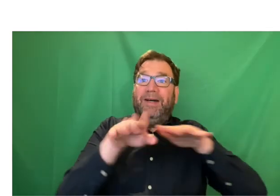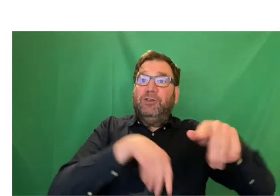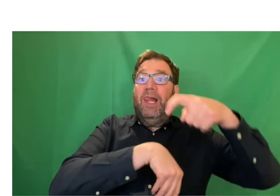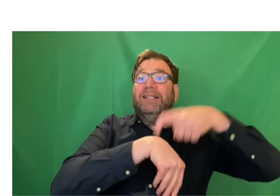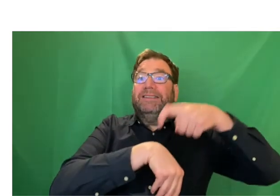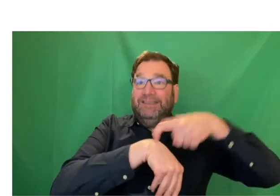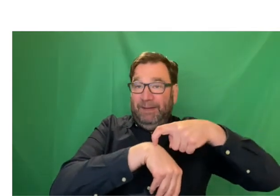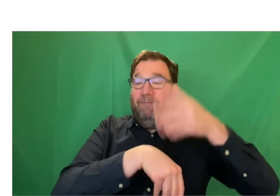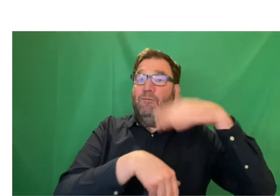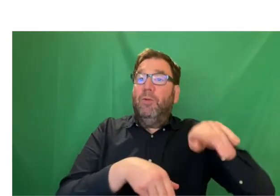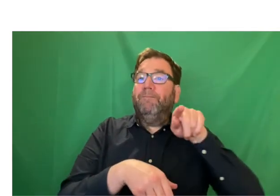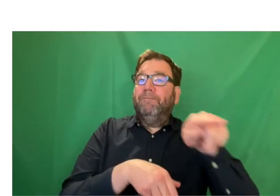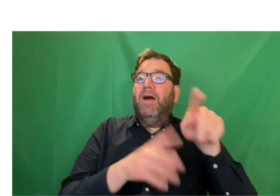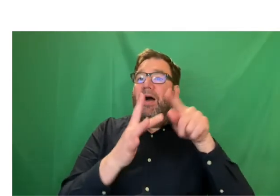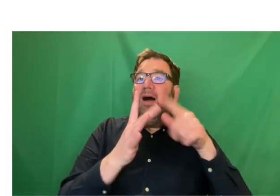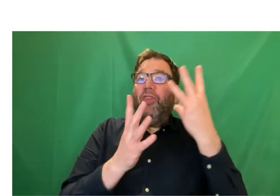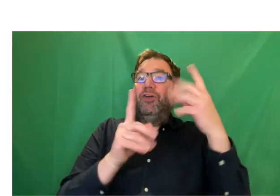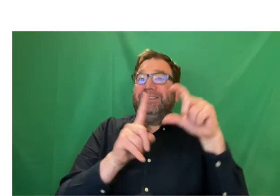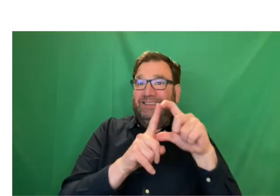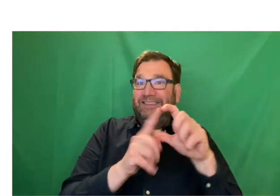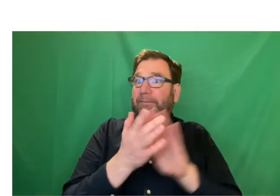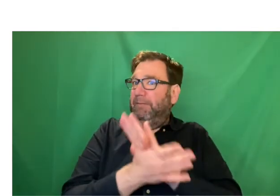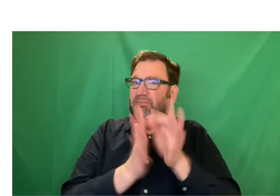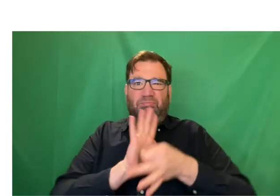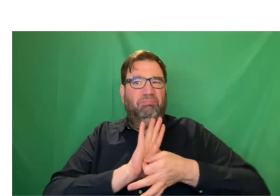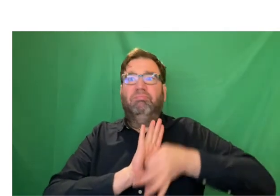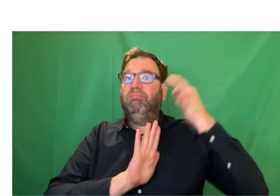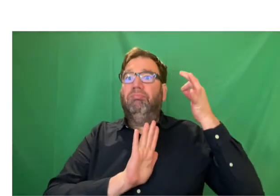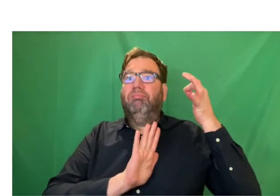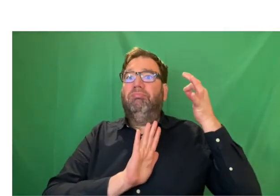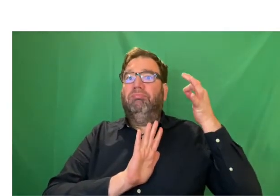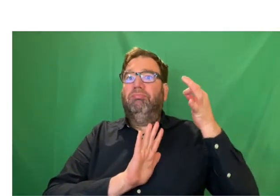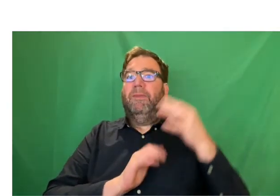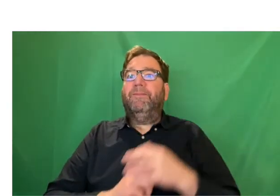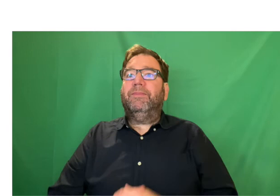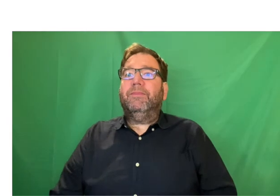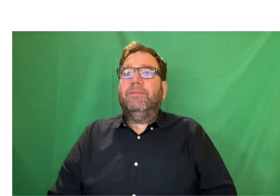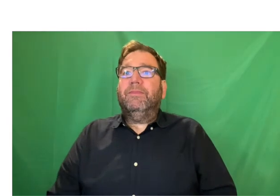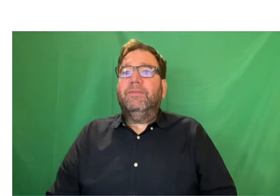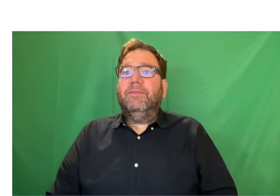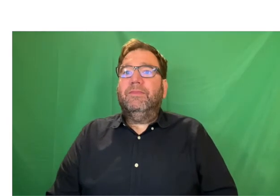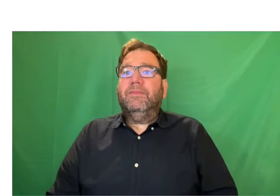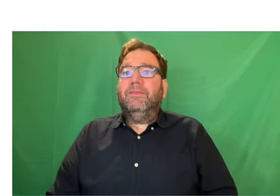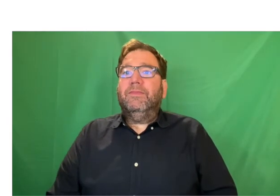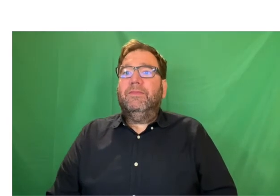by the I3D, we get a further significant improvement.